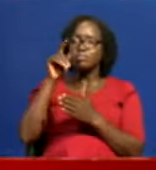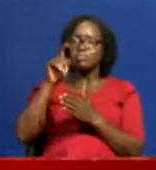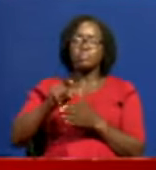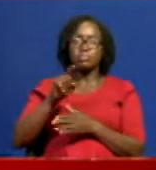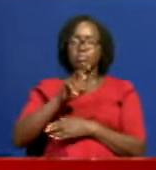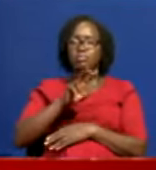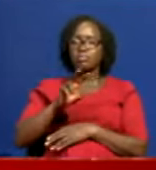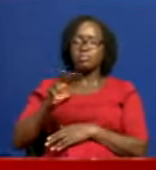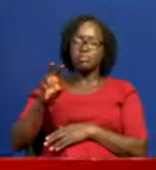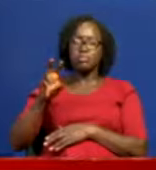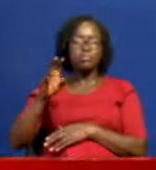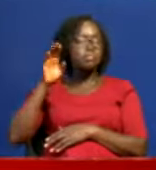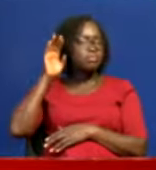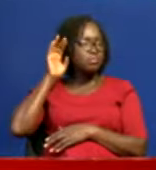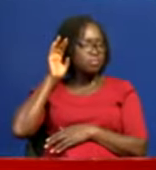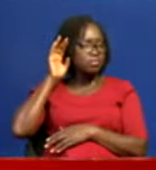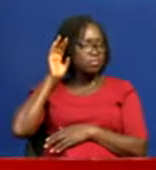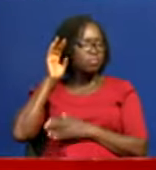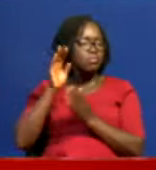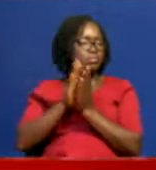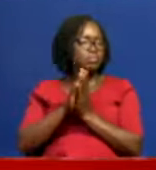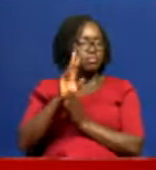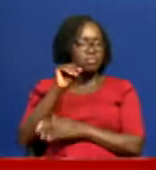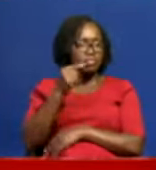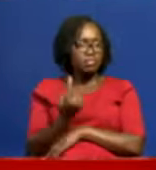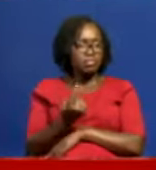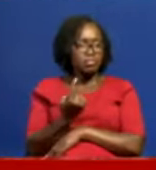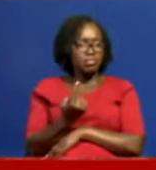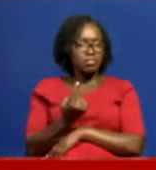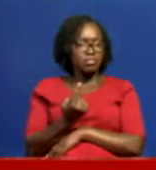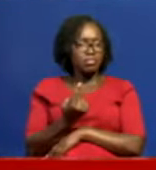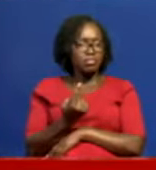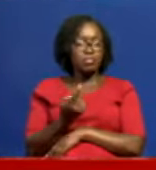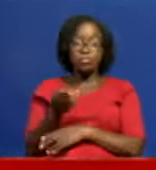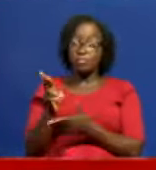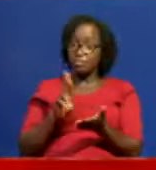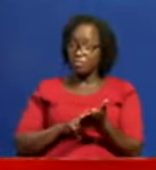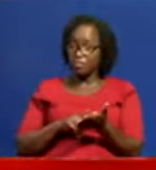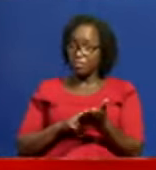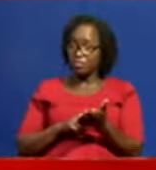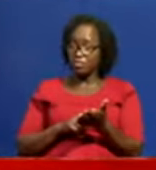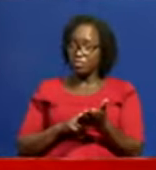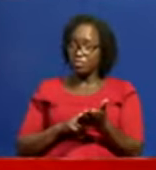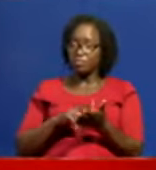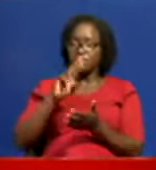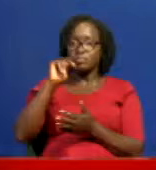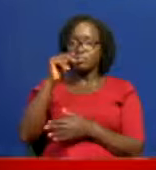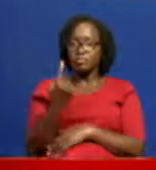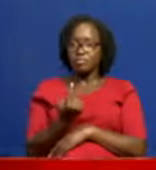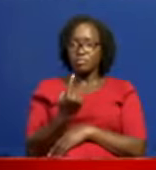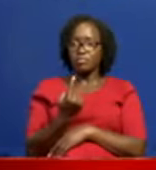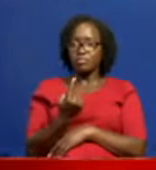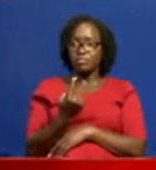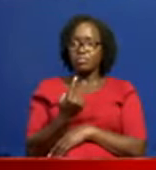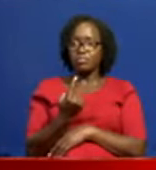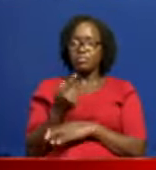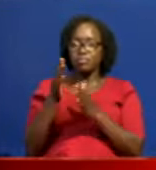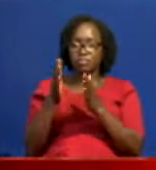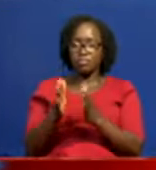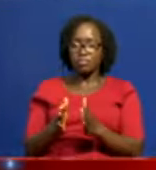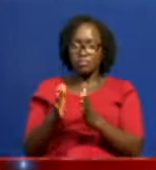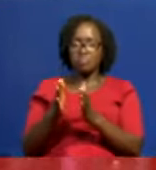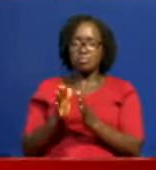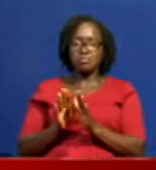seen and heard, and that no one, and I repeat again, no one is left